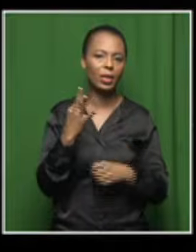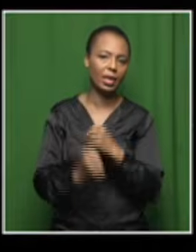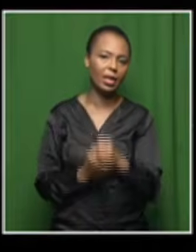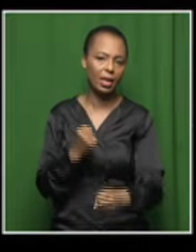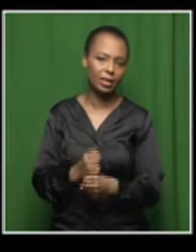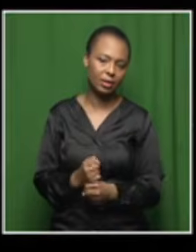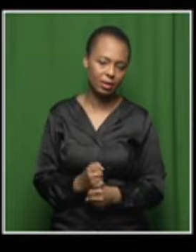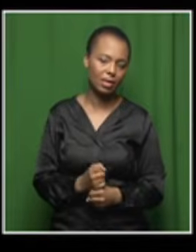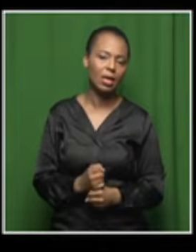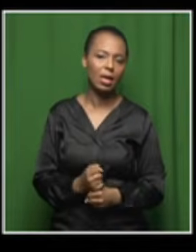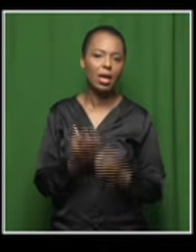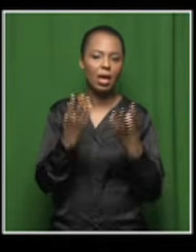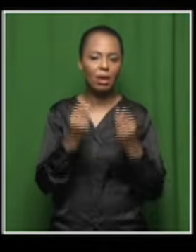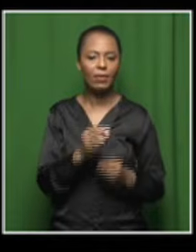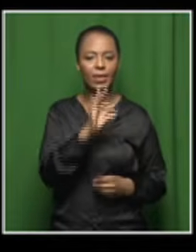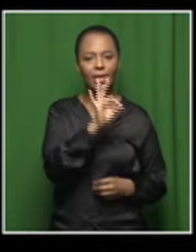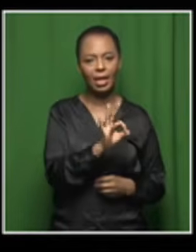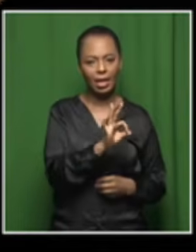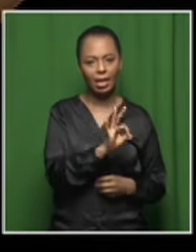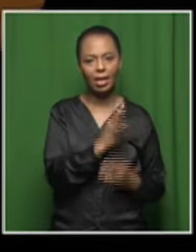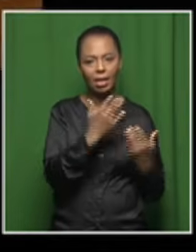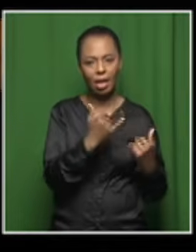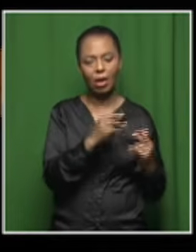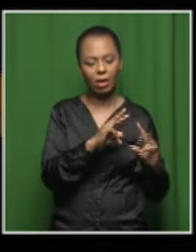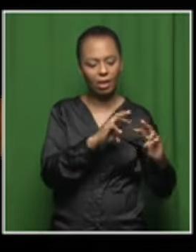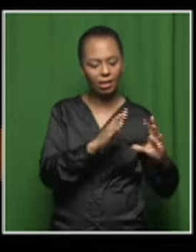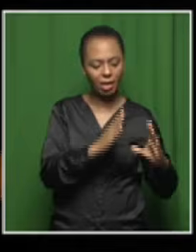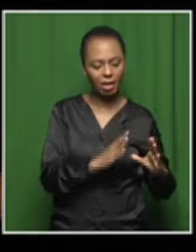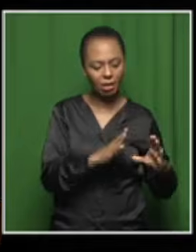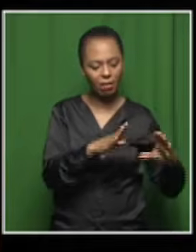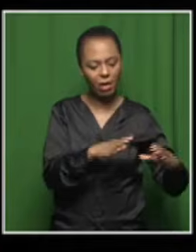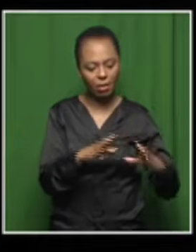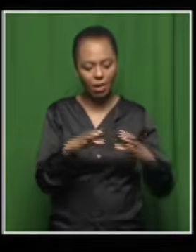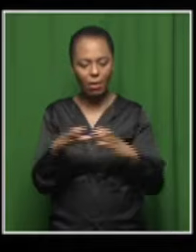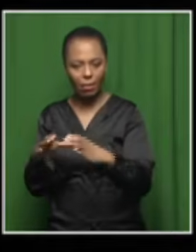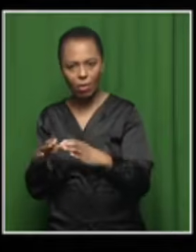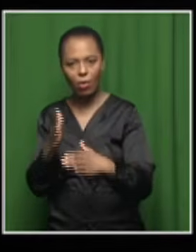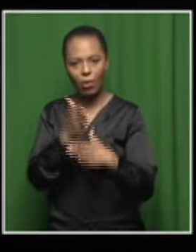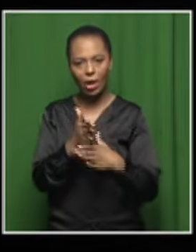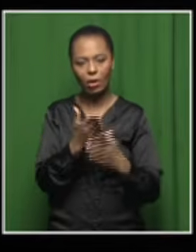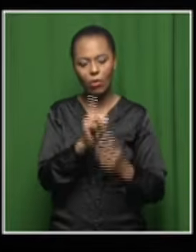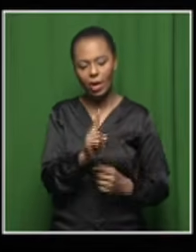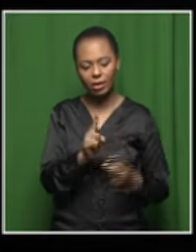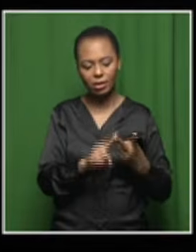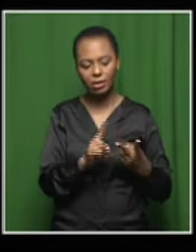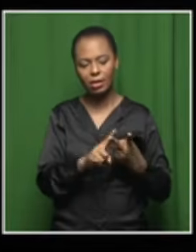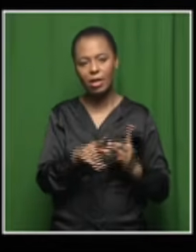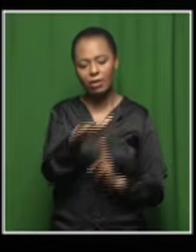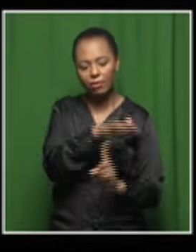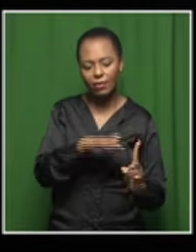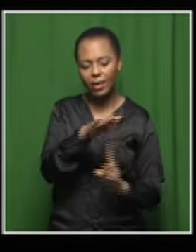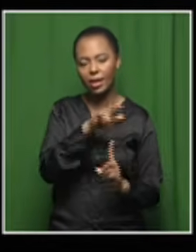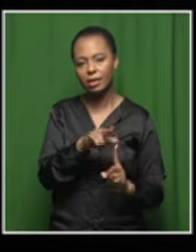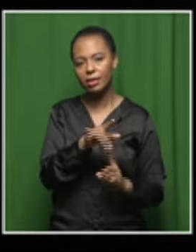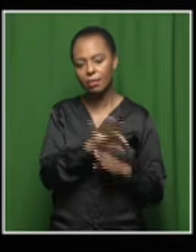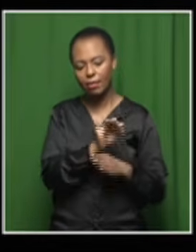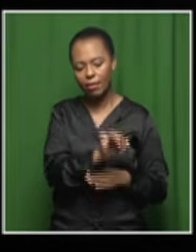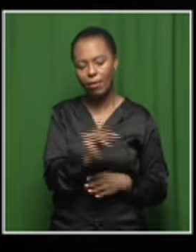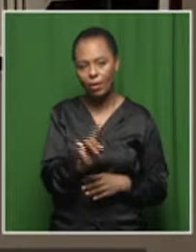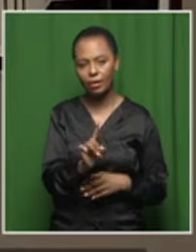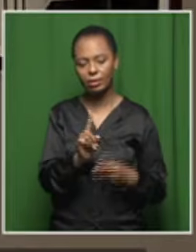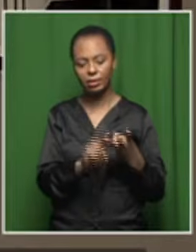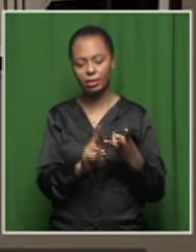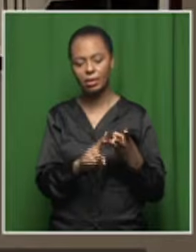work with researchers to tell us what is the work that is being done within this field, what is world making, and then we work with